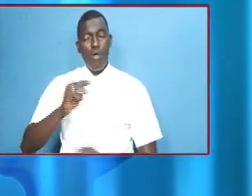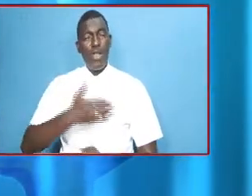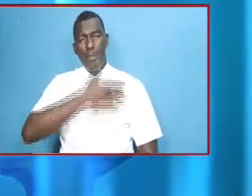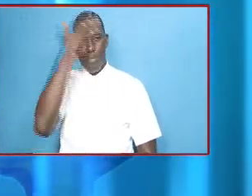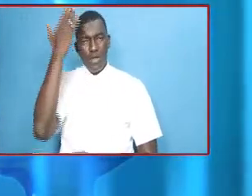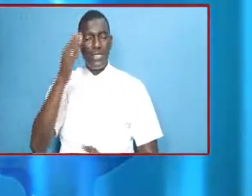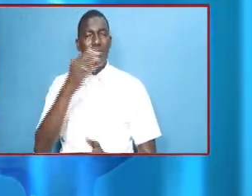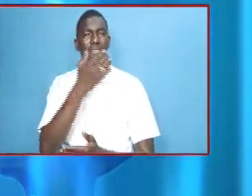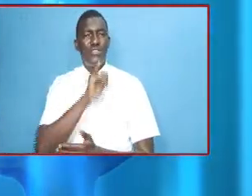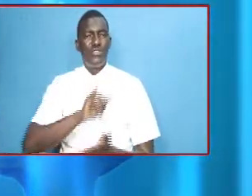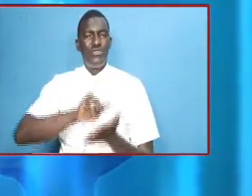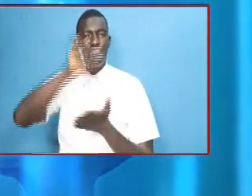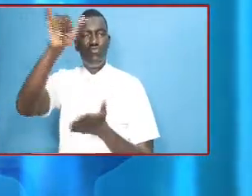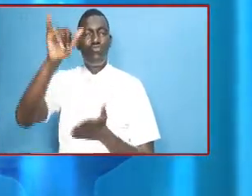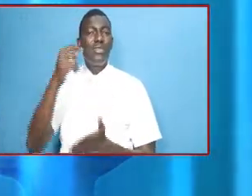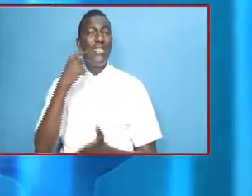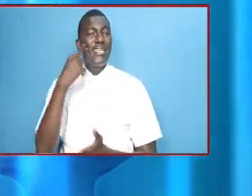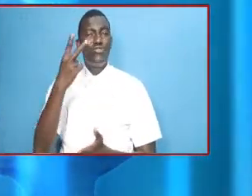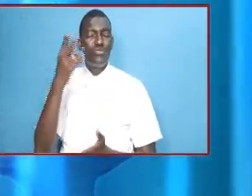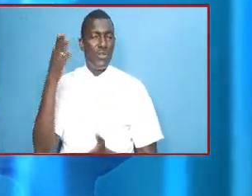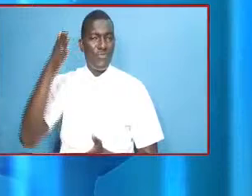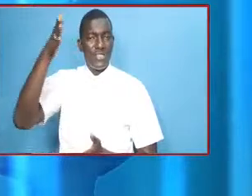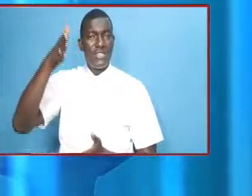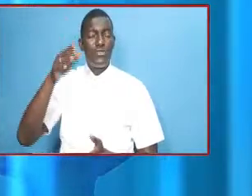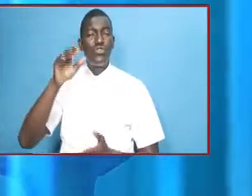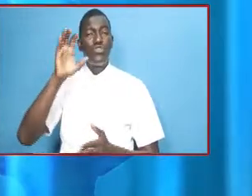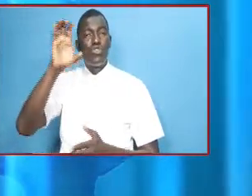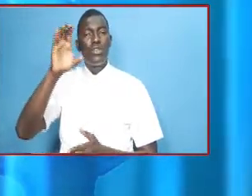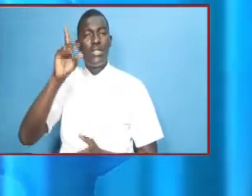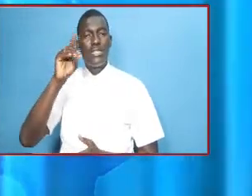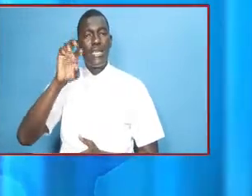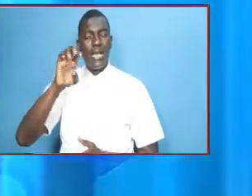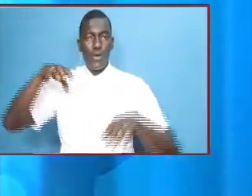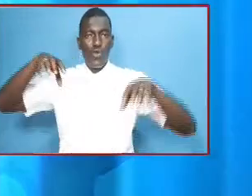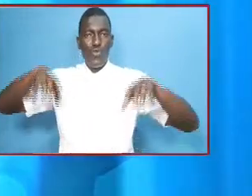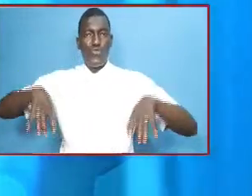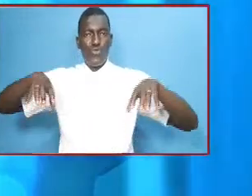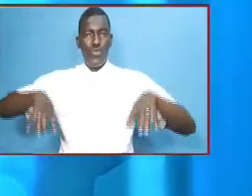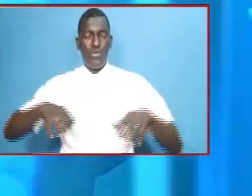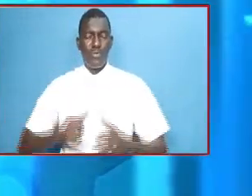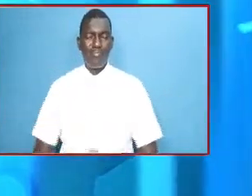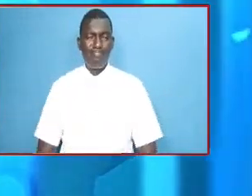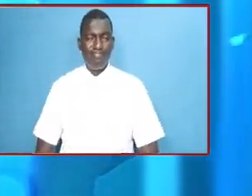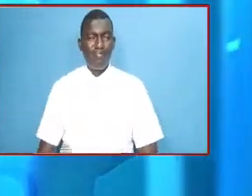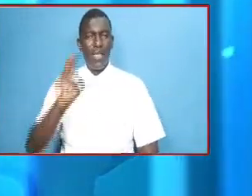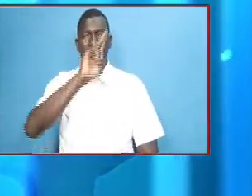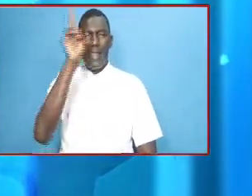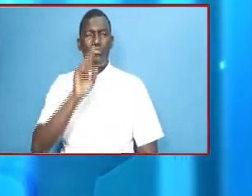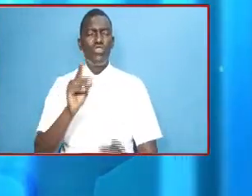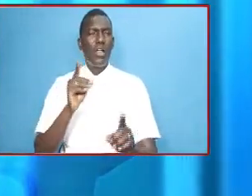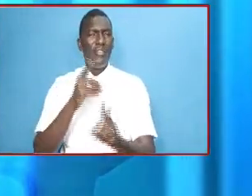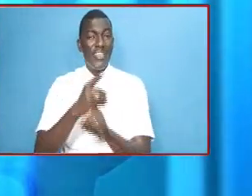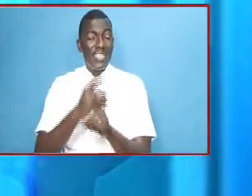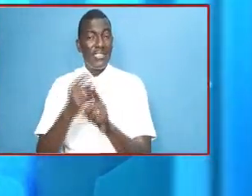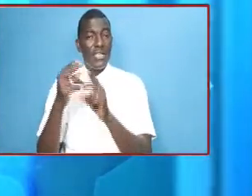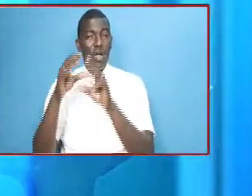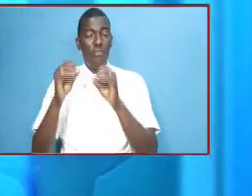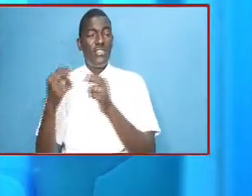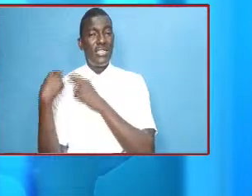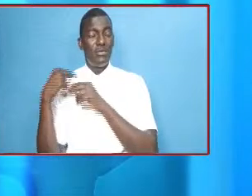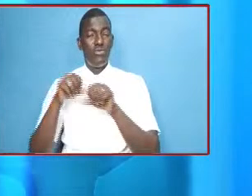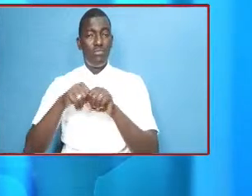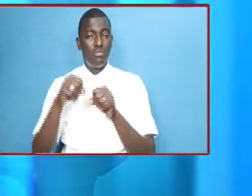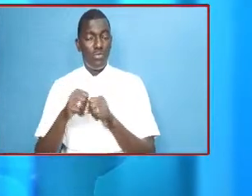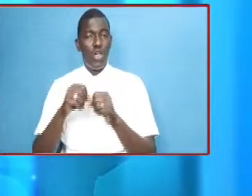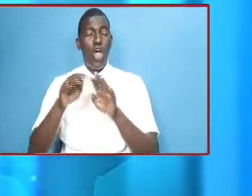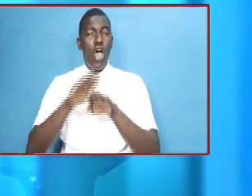for a two-day walking visit to the Democratic Republic of Congo. The National Disaster Management Agency, on behalf